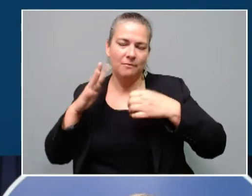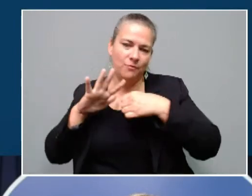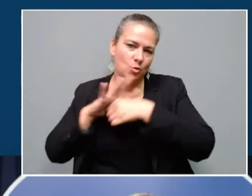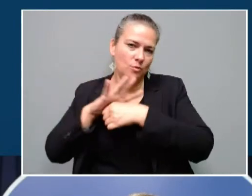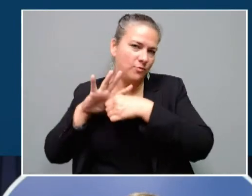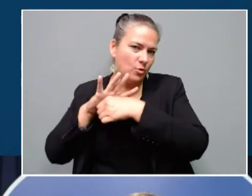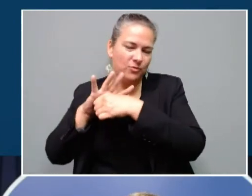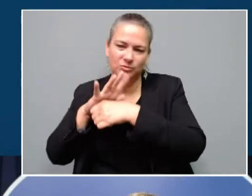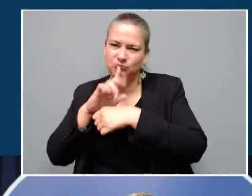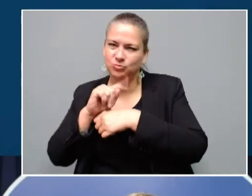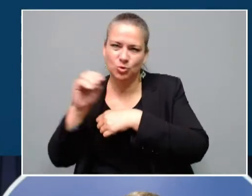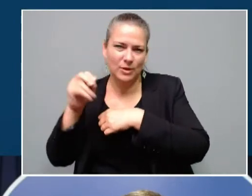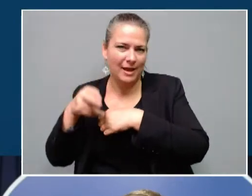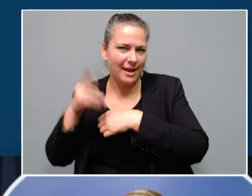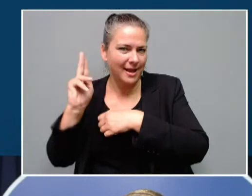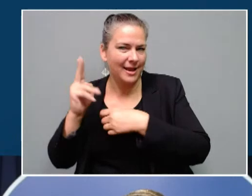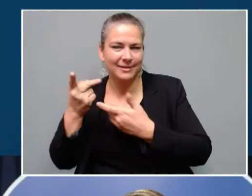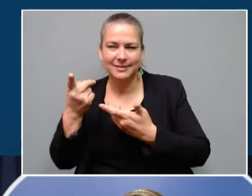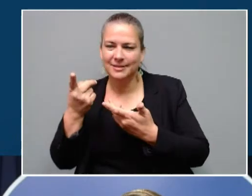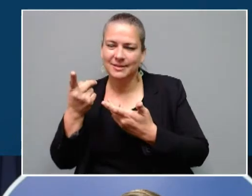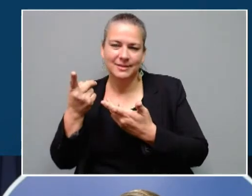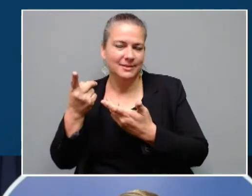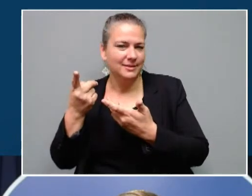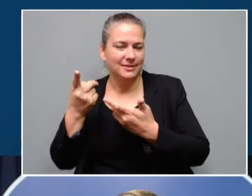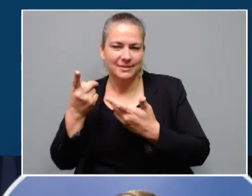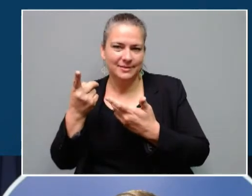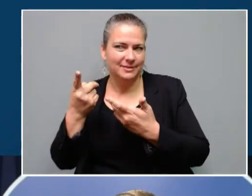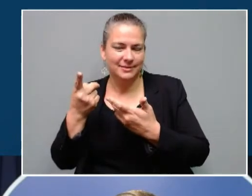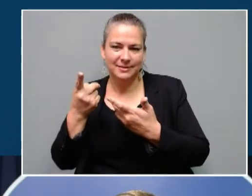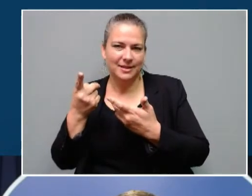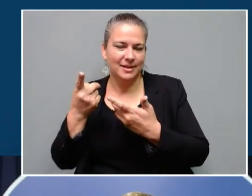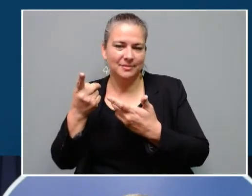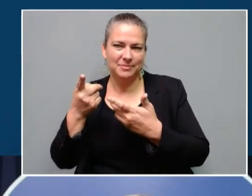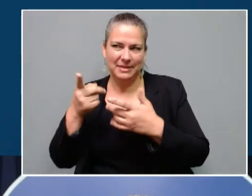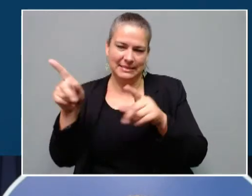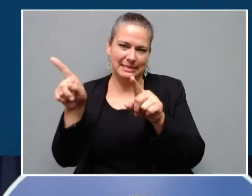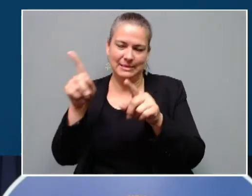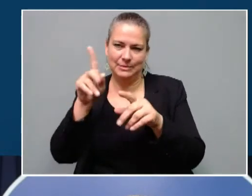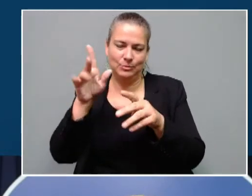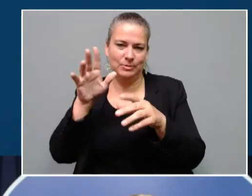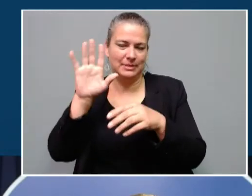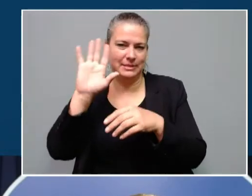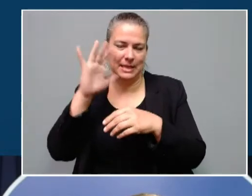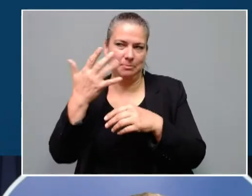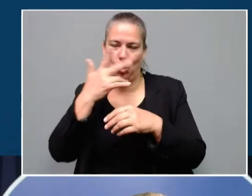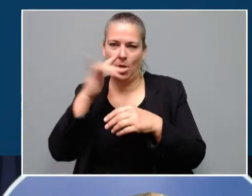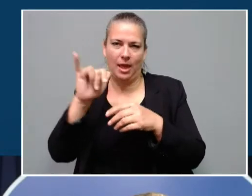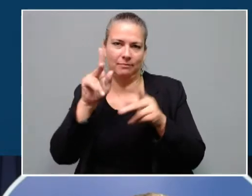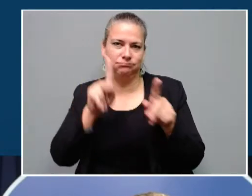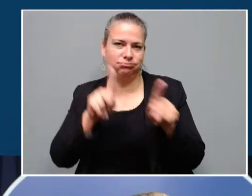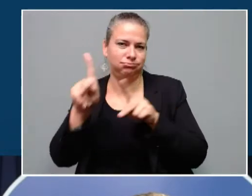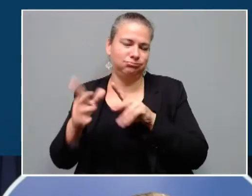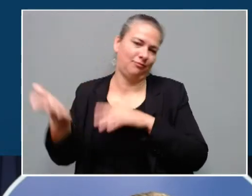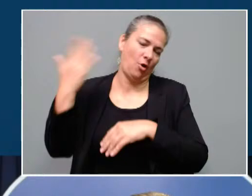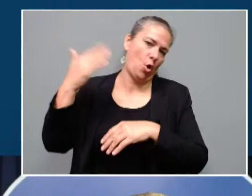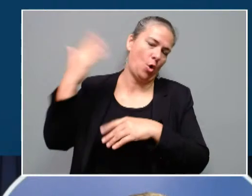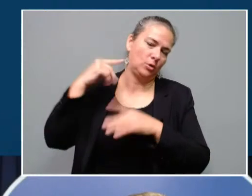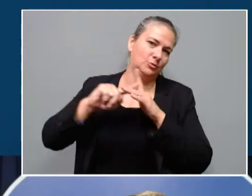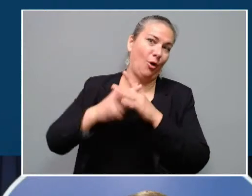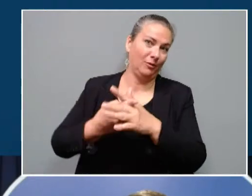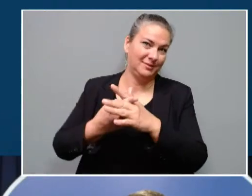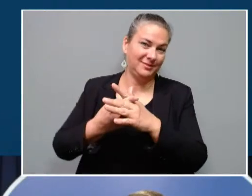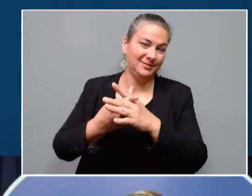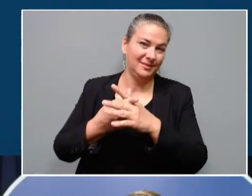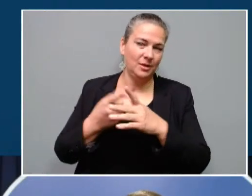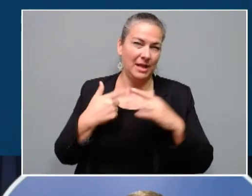amounts of death that we only saw back in the major surge in the fall and in the winter. But we continue to